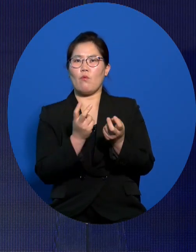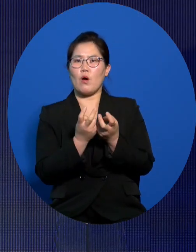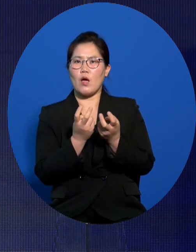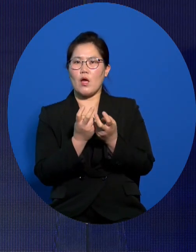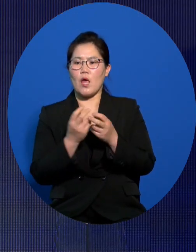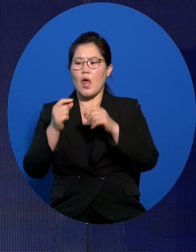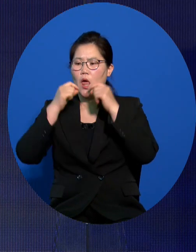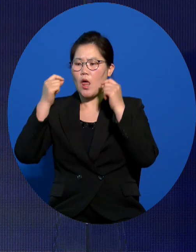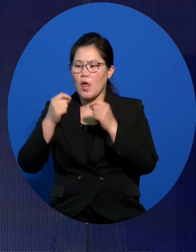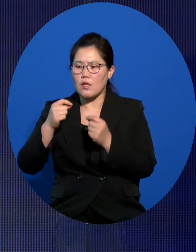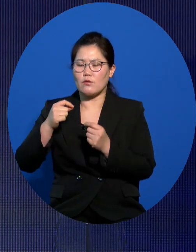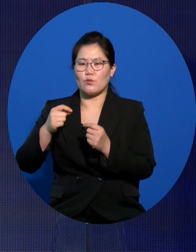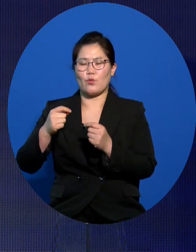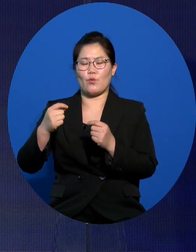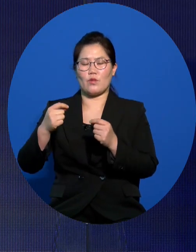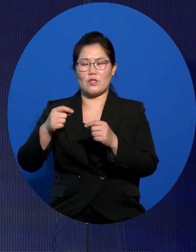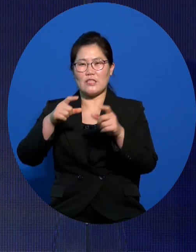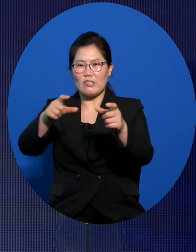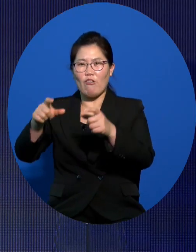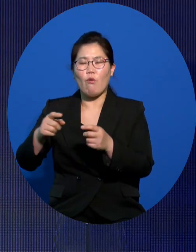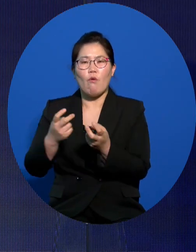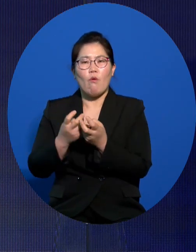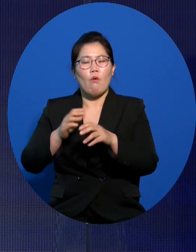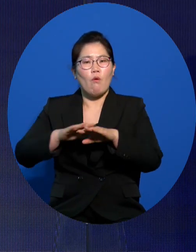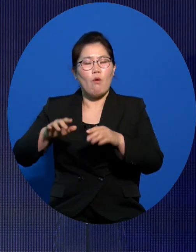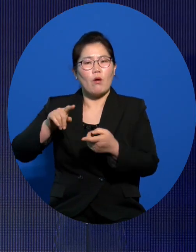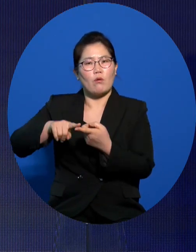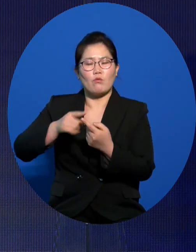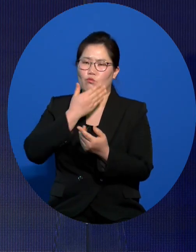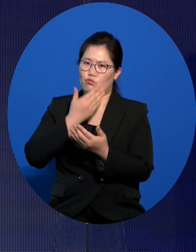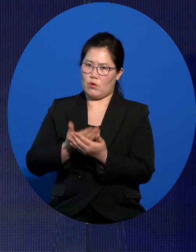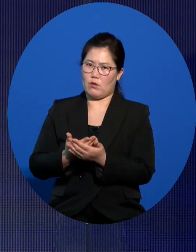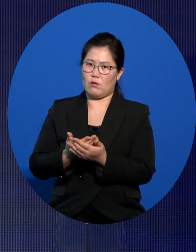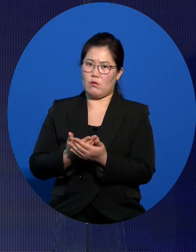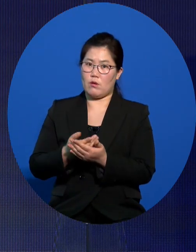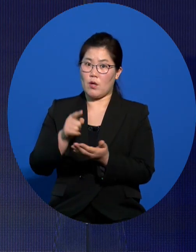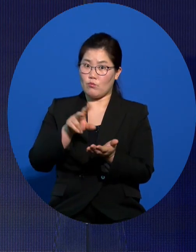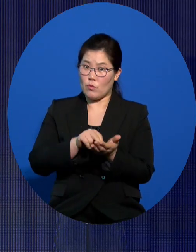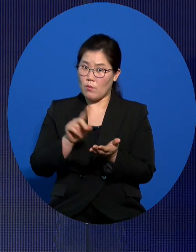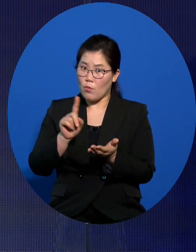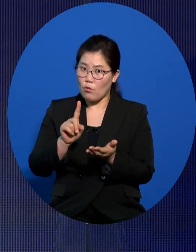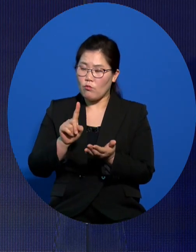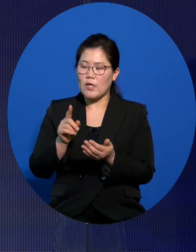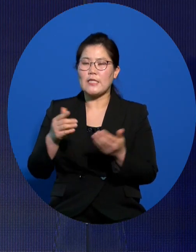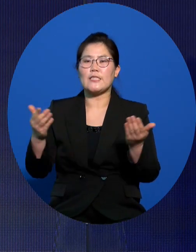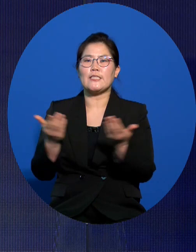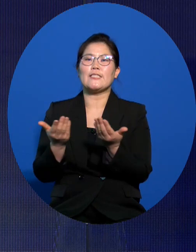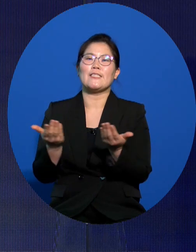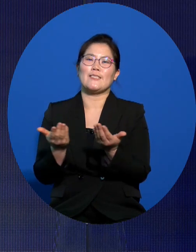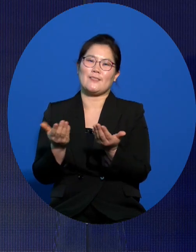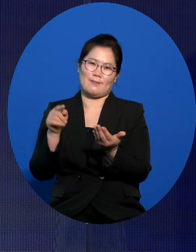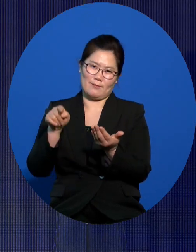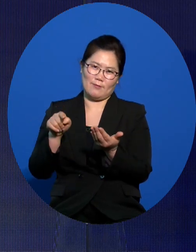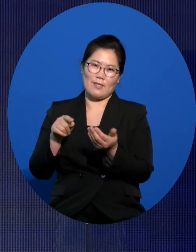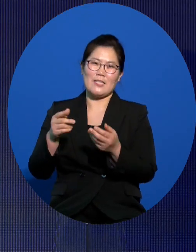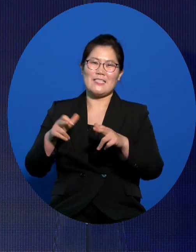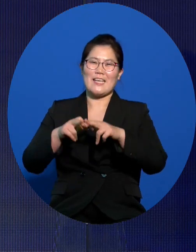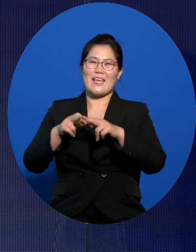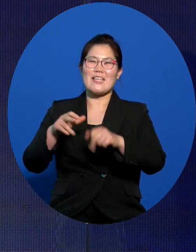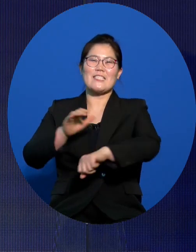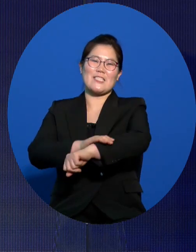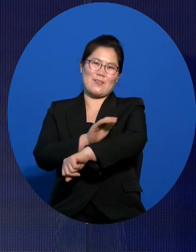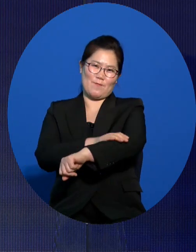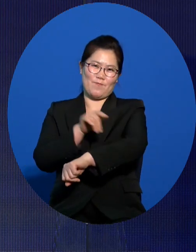with through very innovative attempts. One of them would be the jobs for persons with